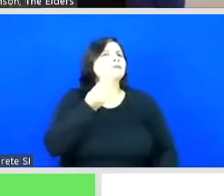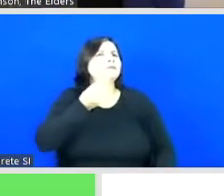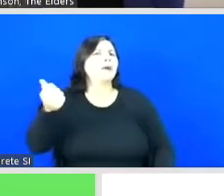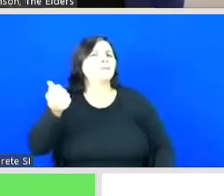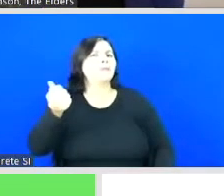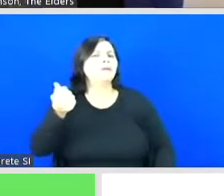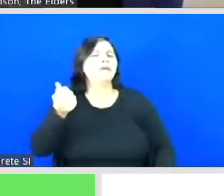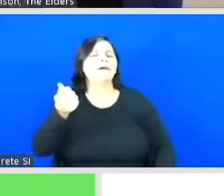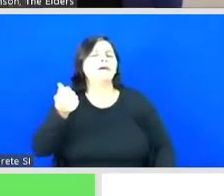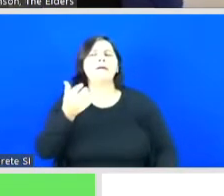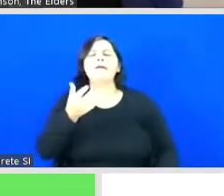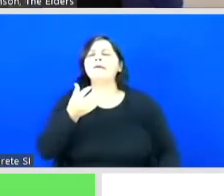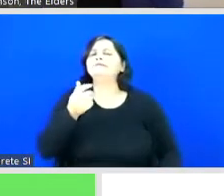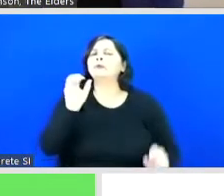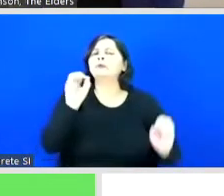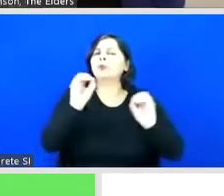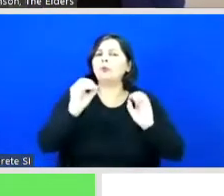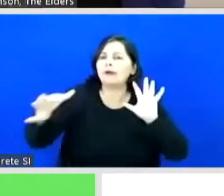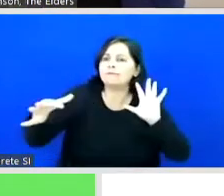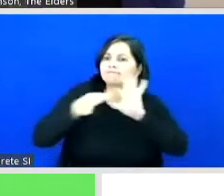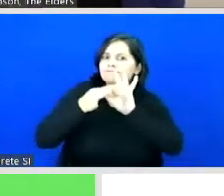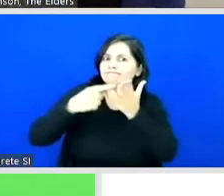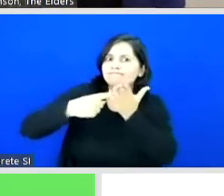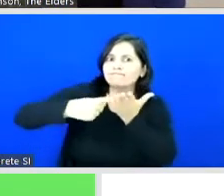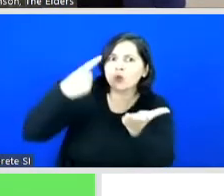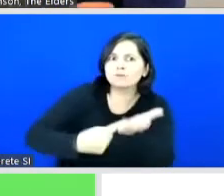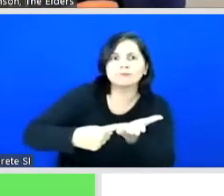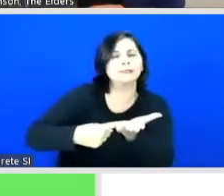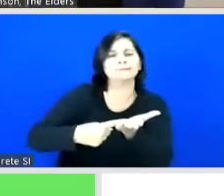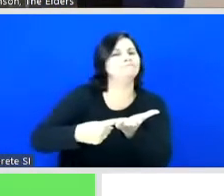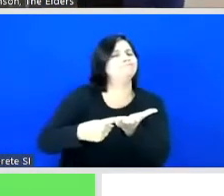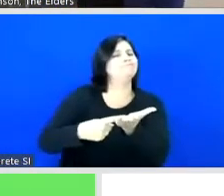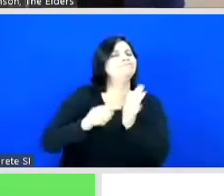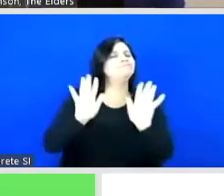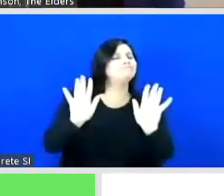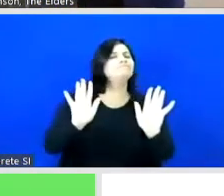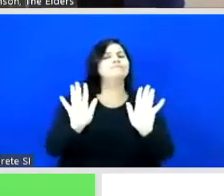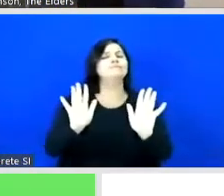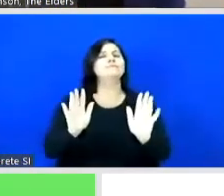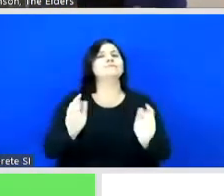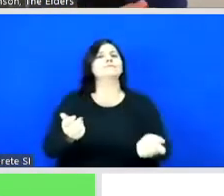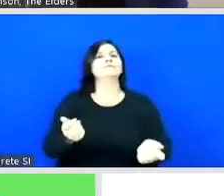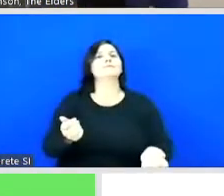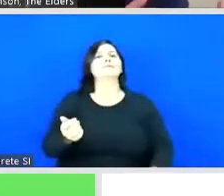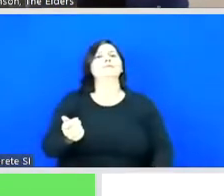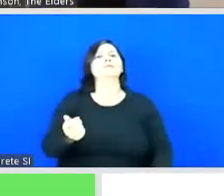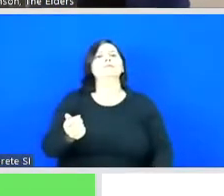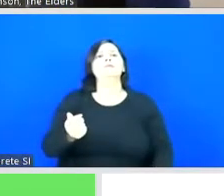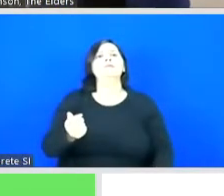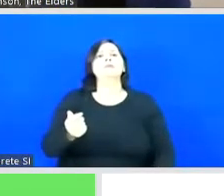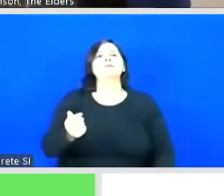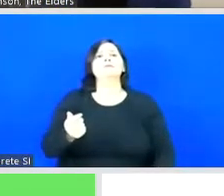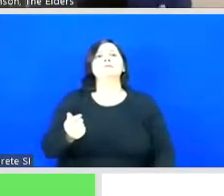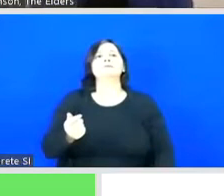fossil fuel for a recovery from COVID. And that's the danger, that countries will try to recover rapidly from the impact of